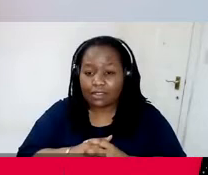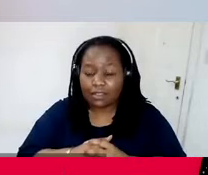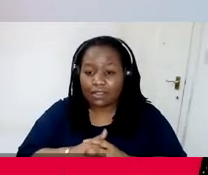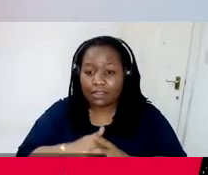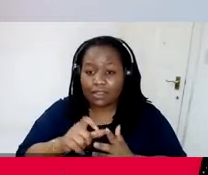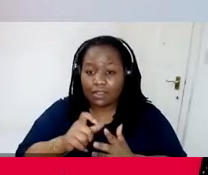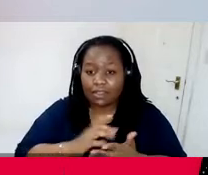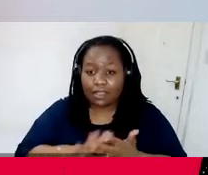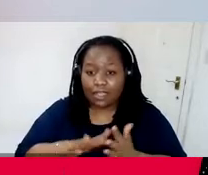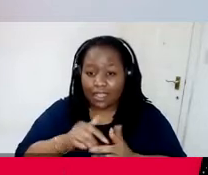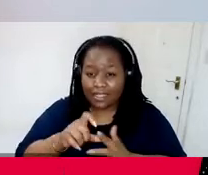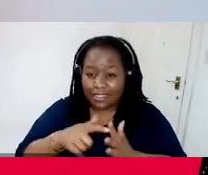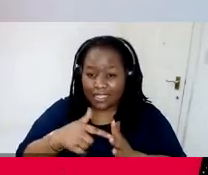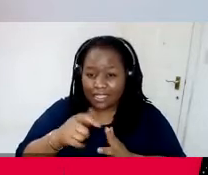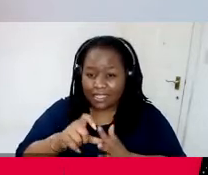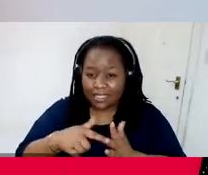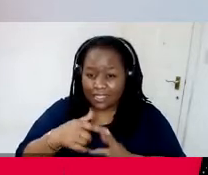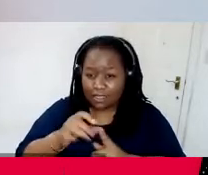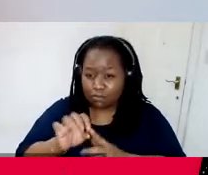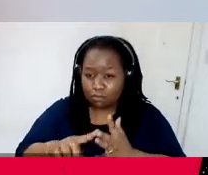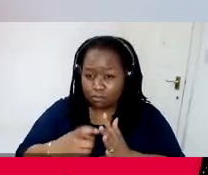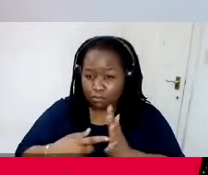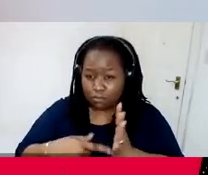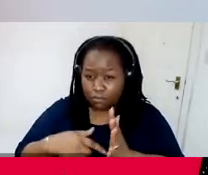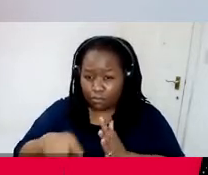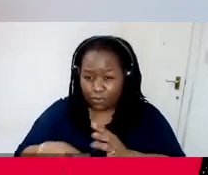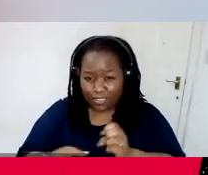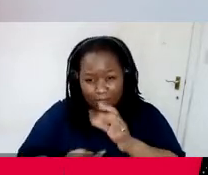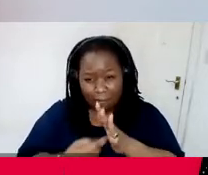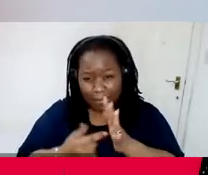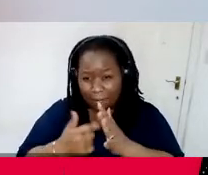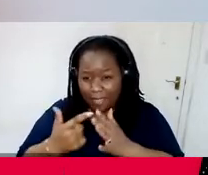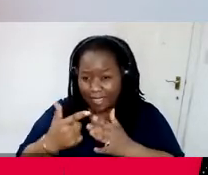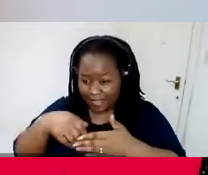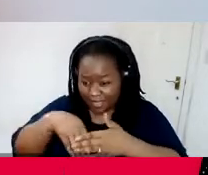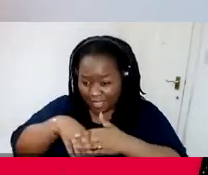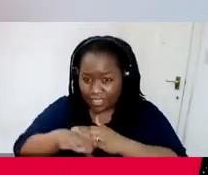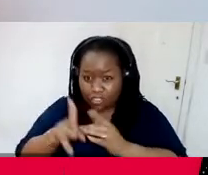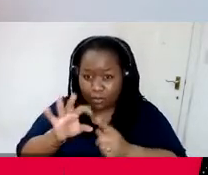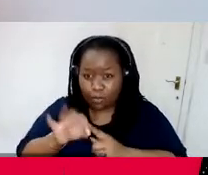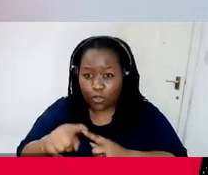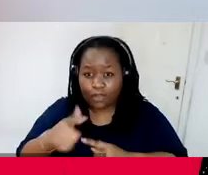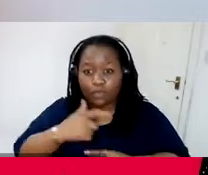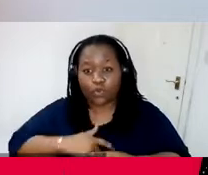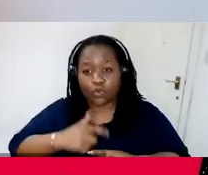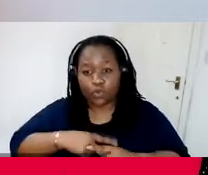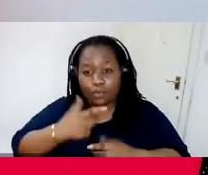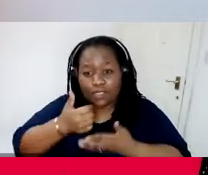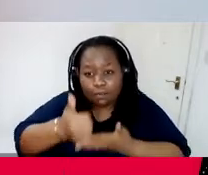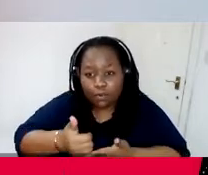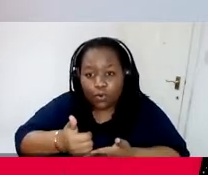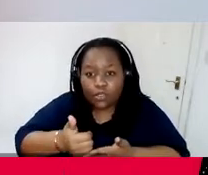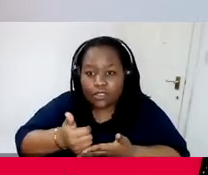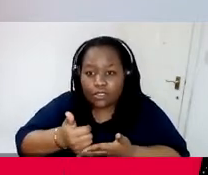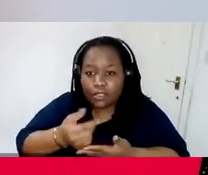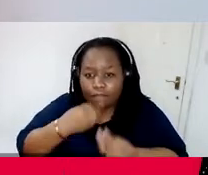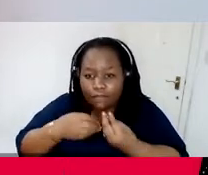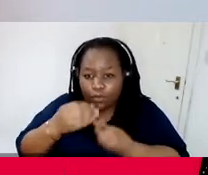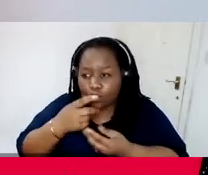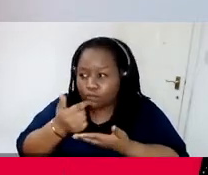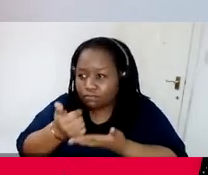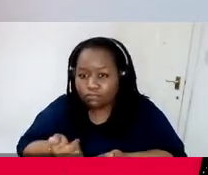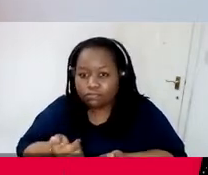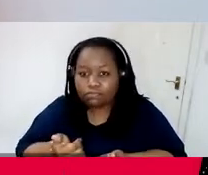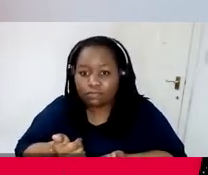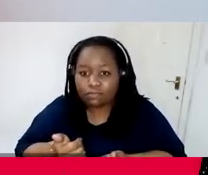port, which is the main entry point for humanitarian aid and commercial goods. And